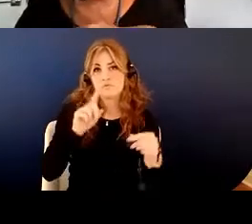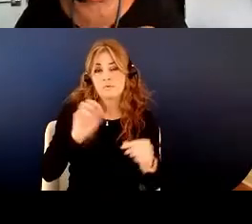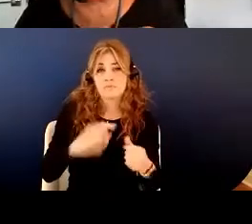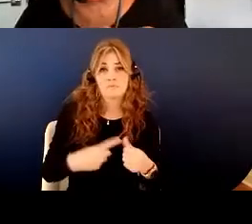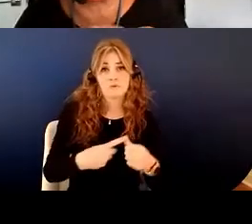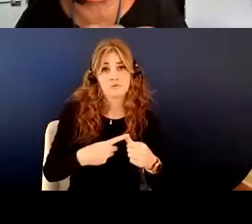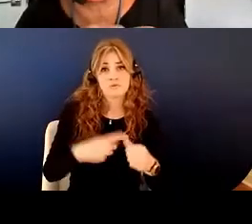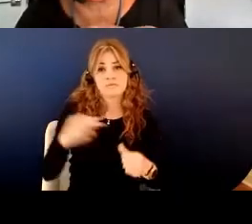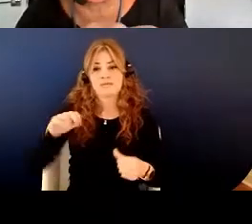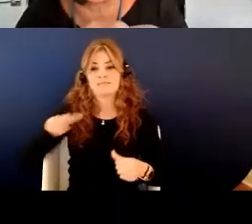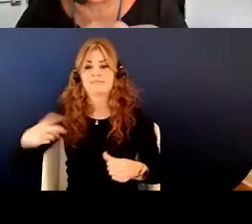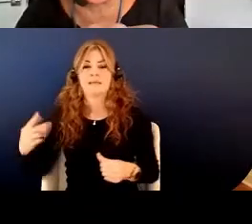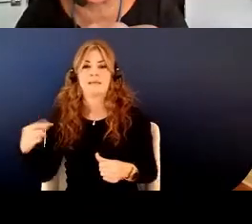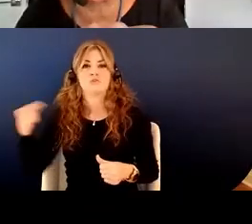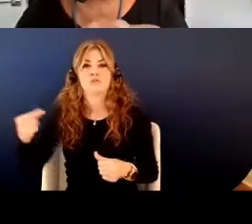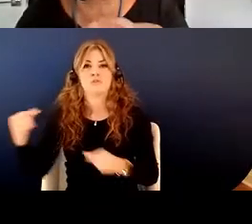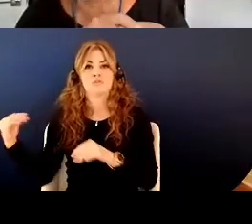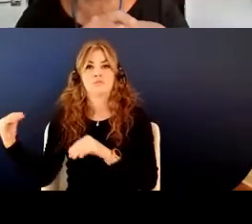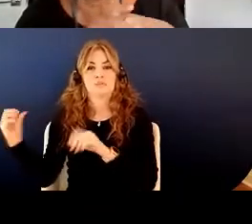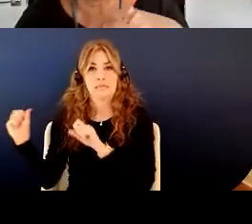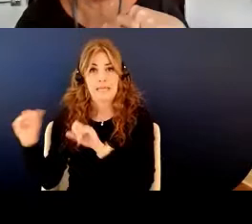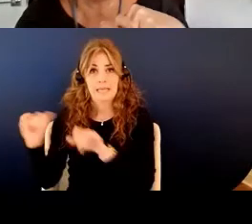versus second generation immigrant youth.